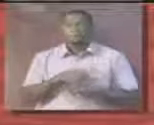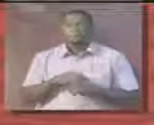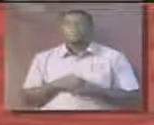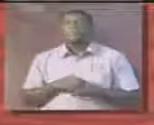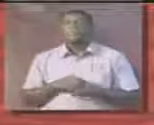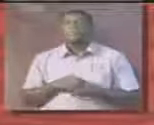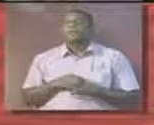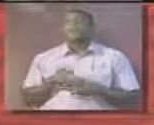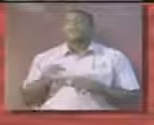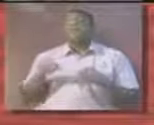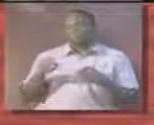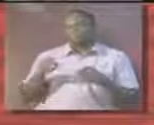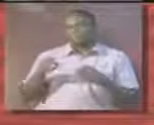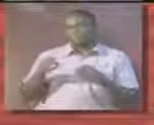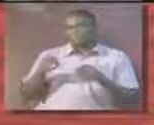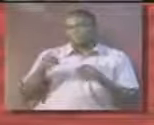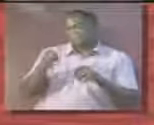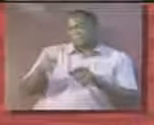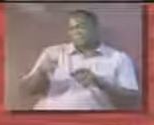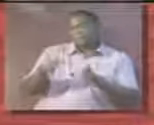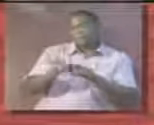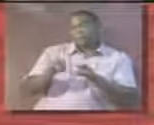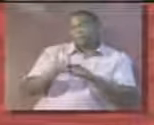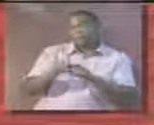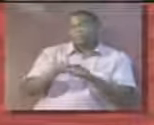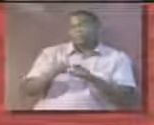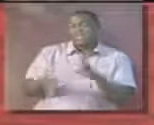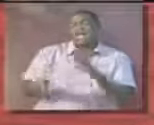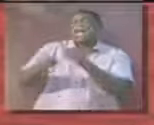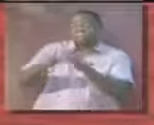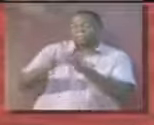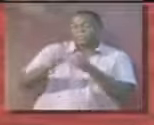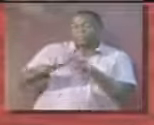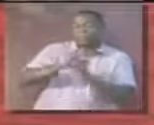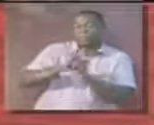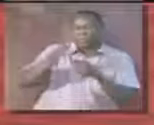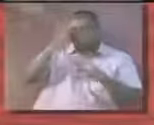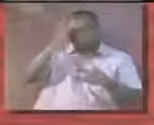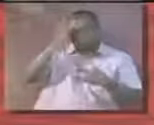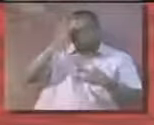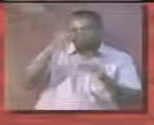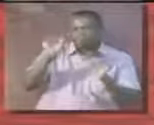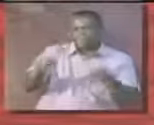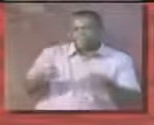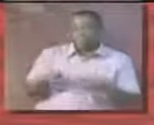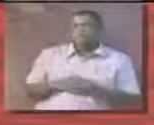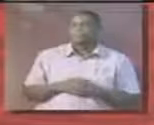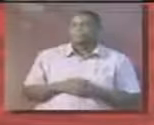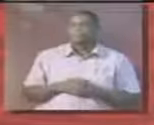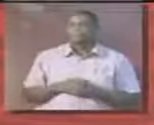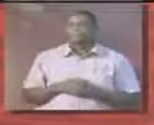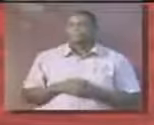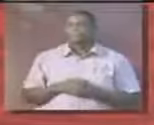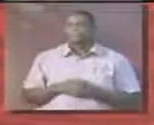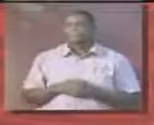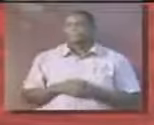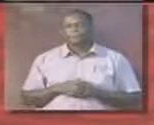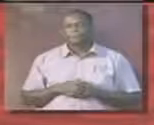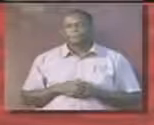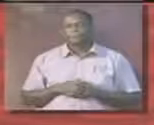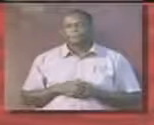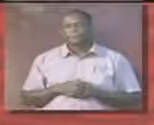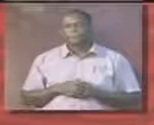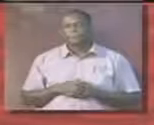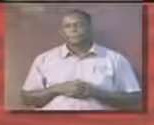are 48 additional beds to treat confirmed cases while we manage this increased